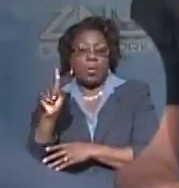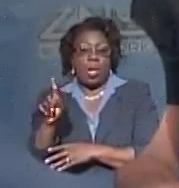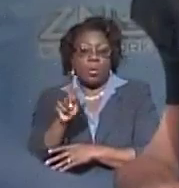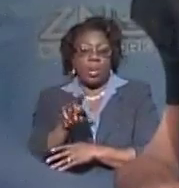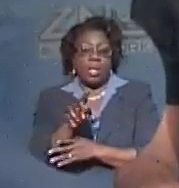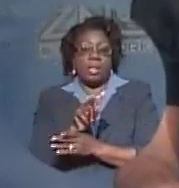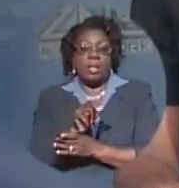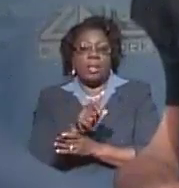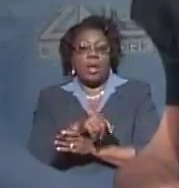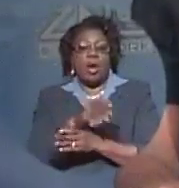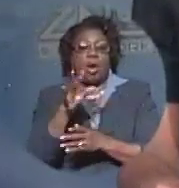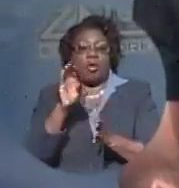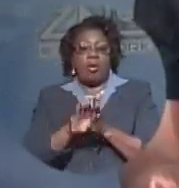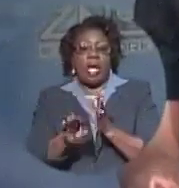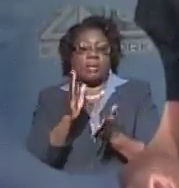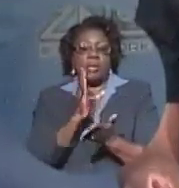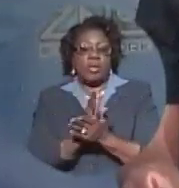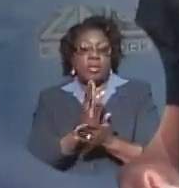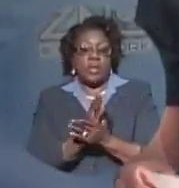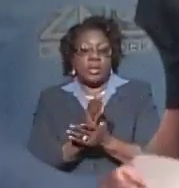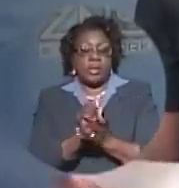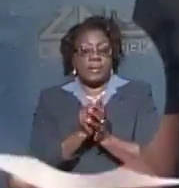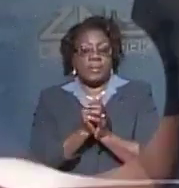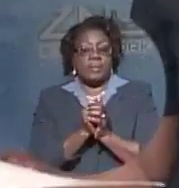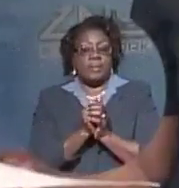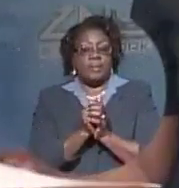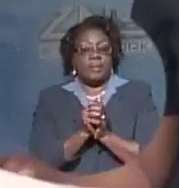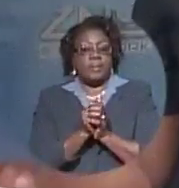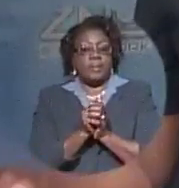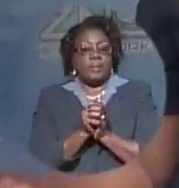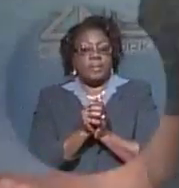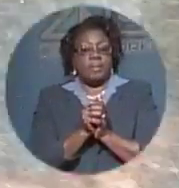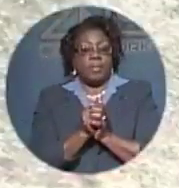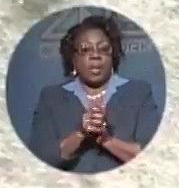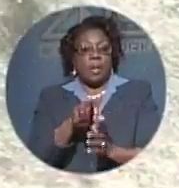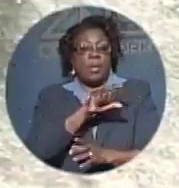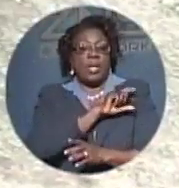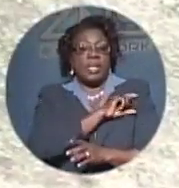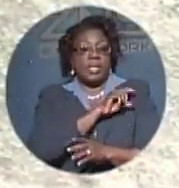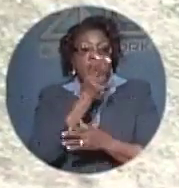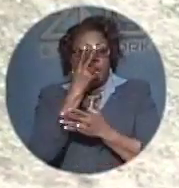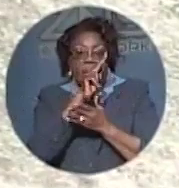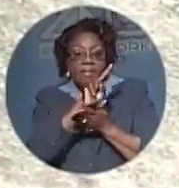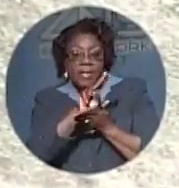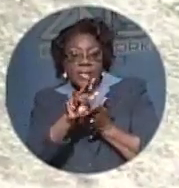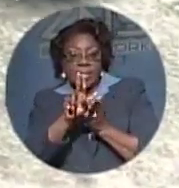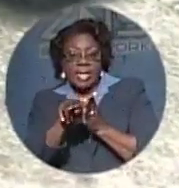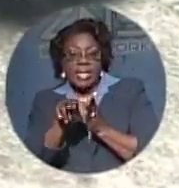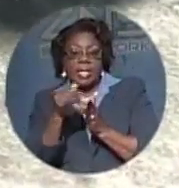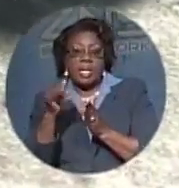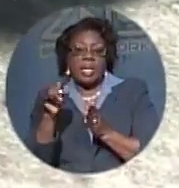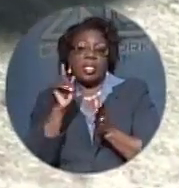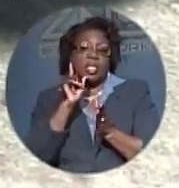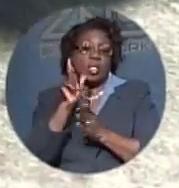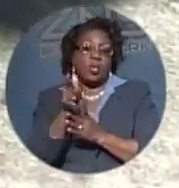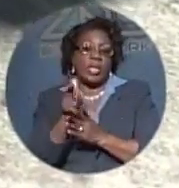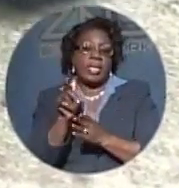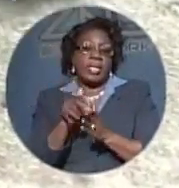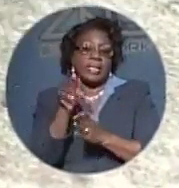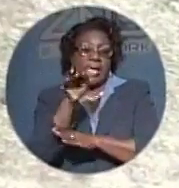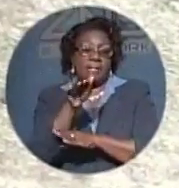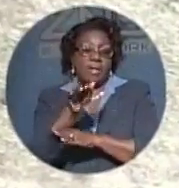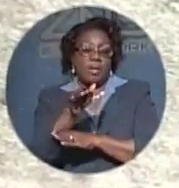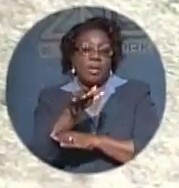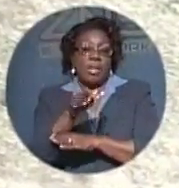502-9910, or Crime Stoppers at 328-TIPS. Police are investigating a shooting late this afternoon which sent a